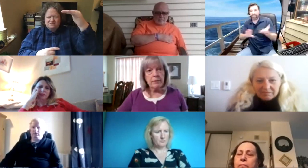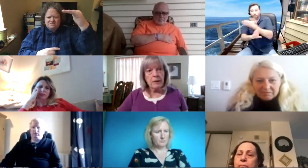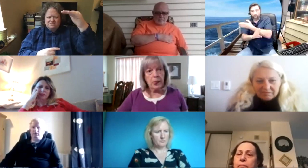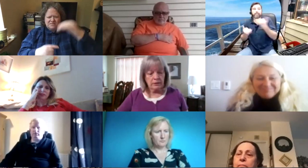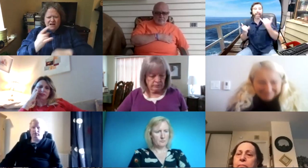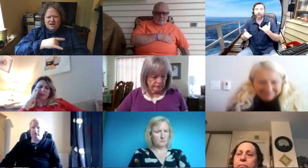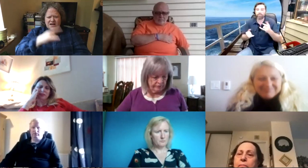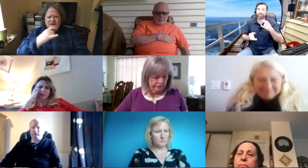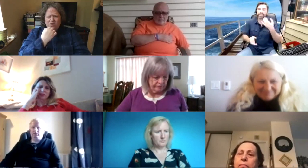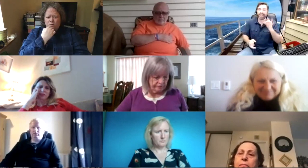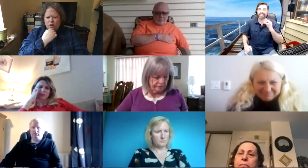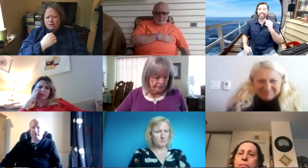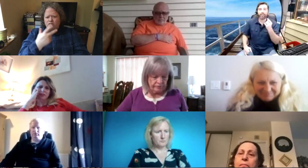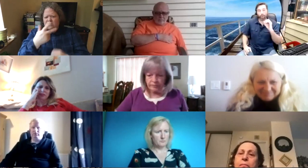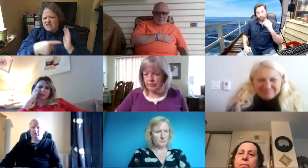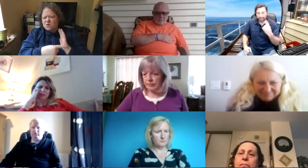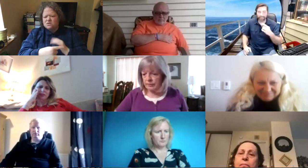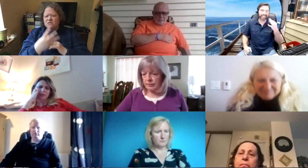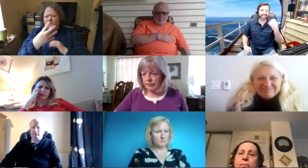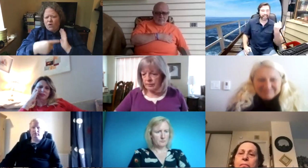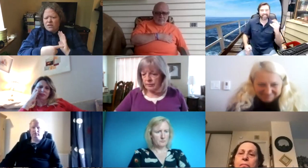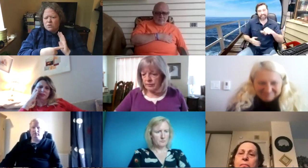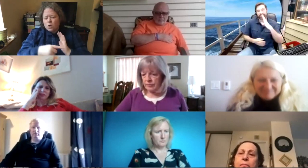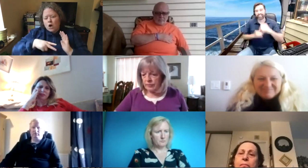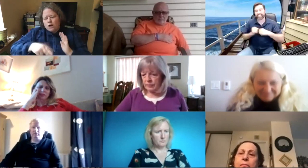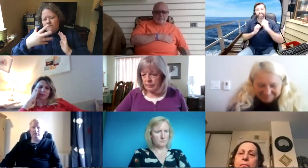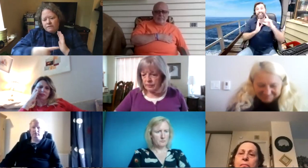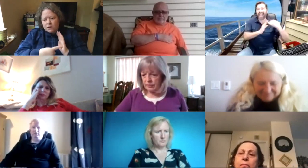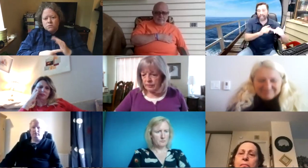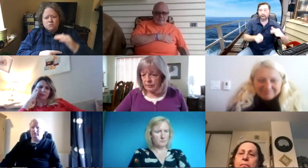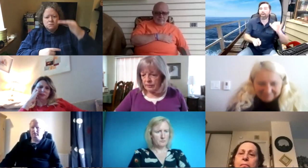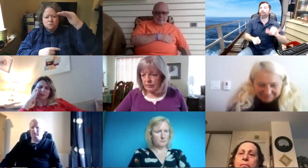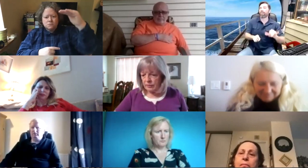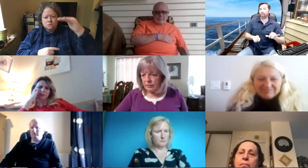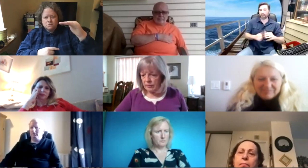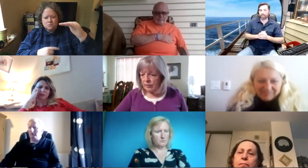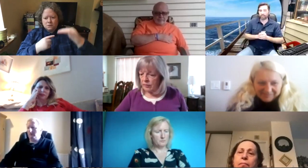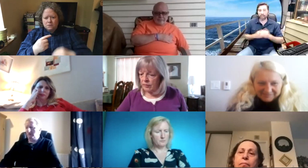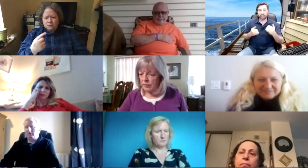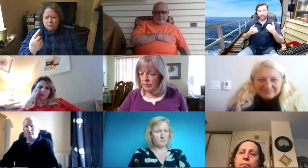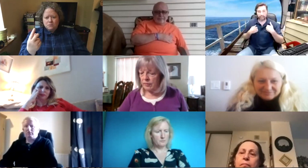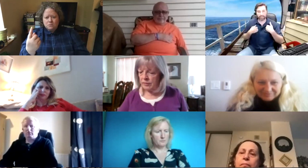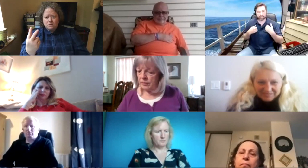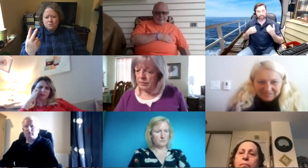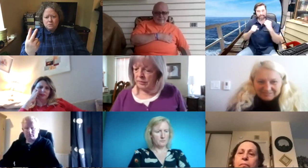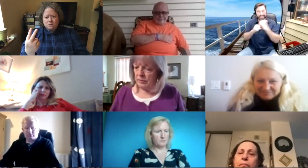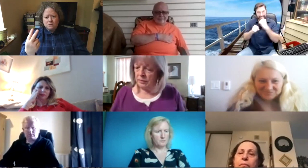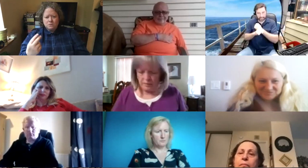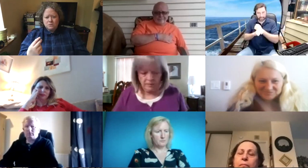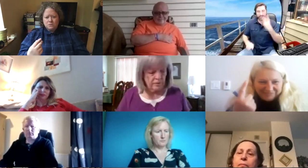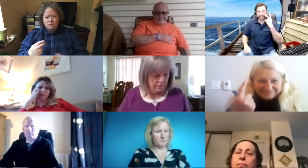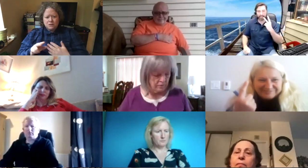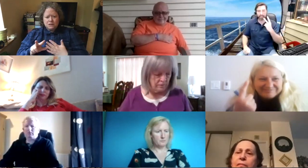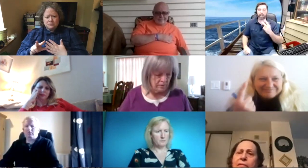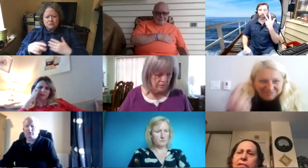So you've seen the breakdown. You had the high numbers of 3,000, 4,000, and